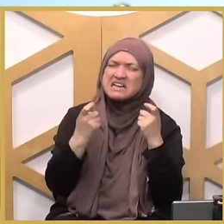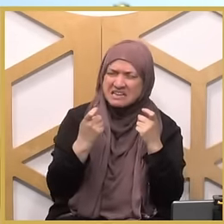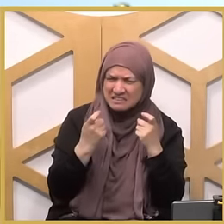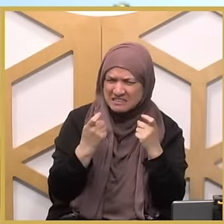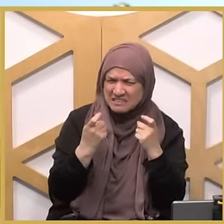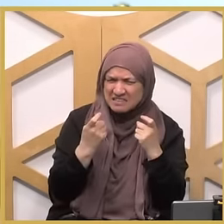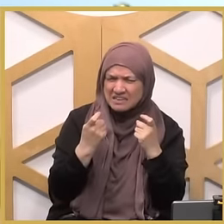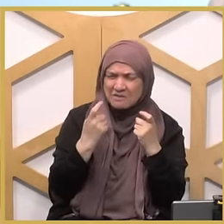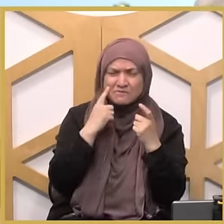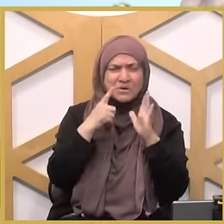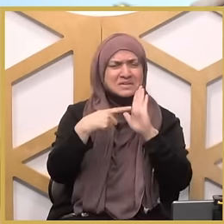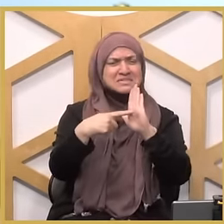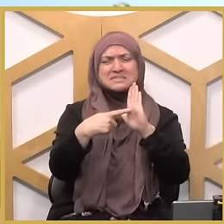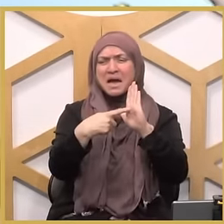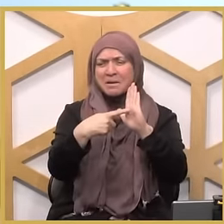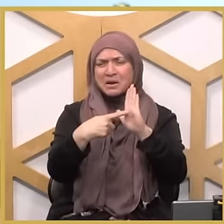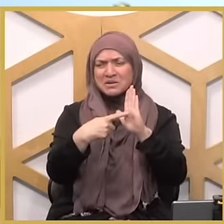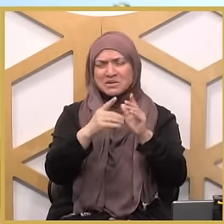loss of self-worth.